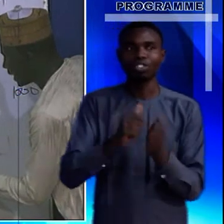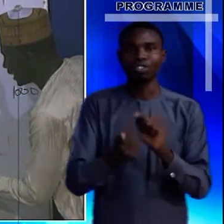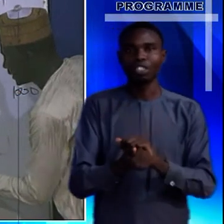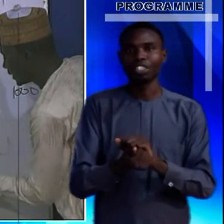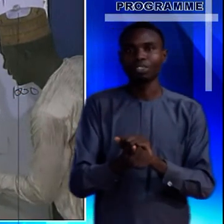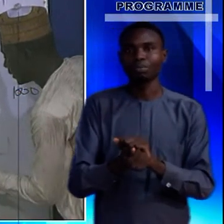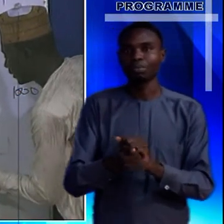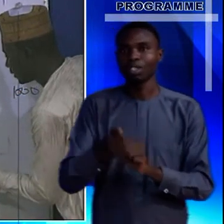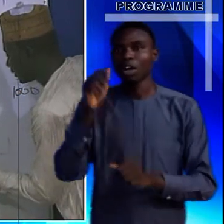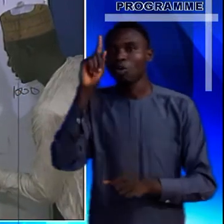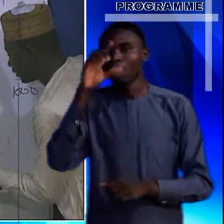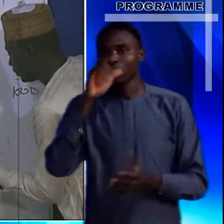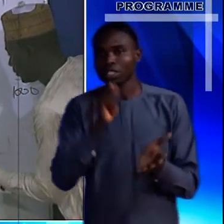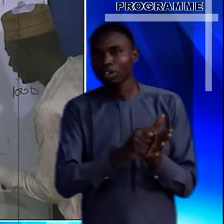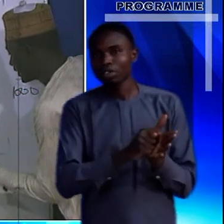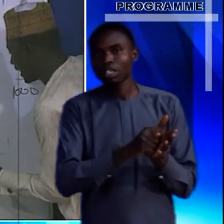40,000